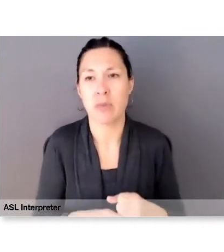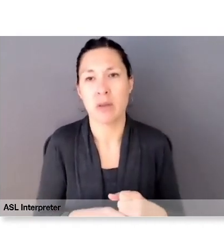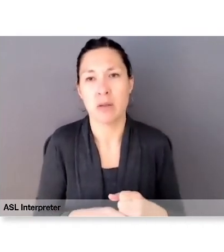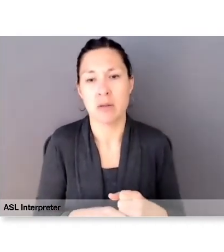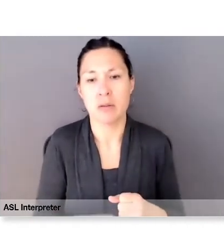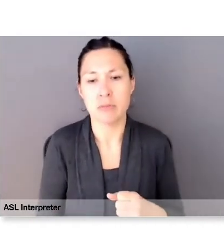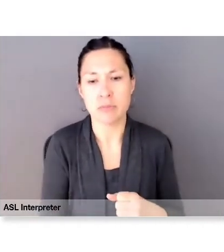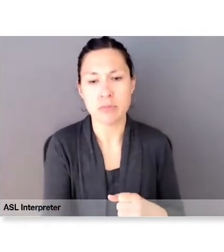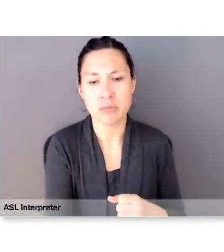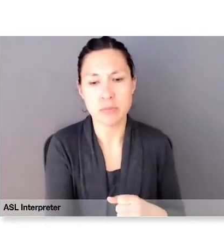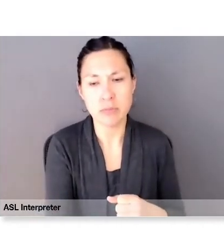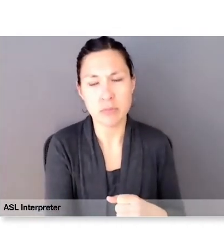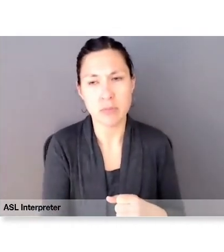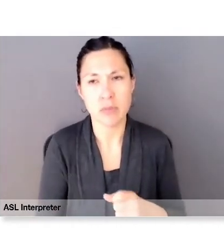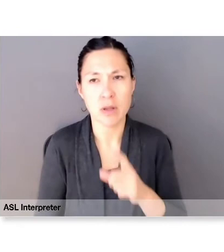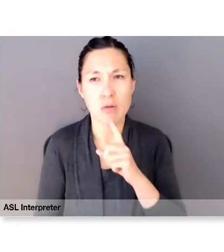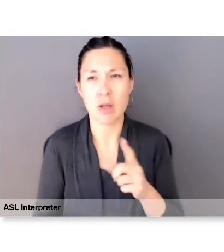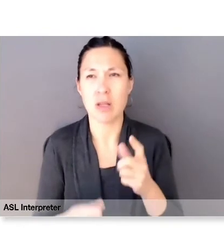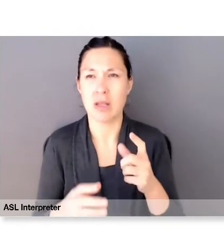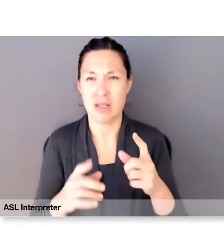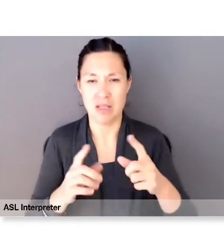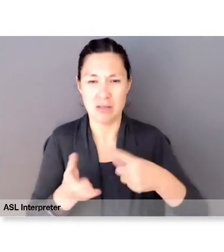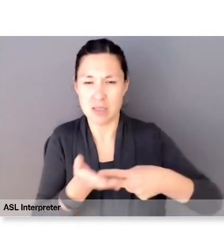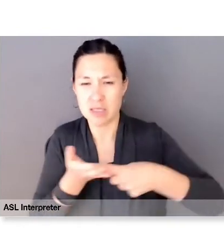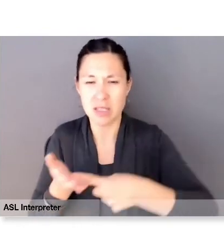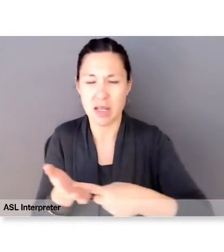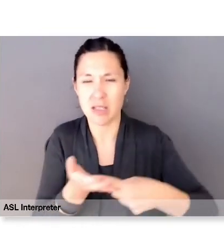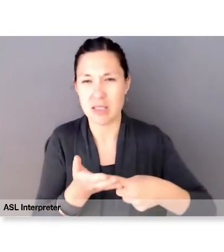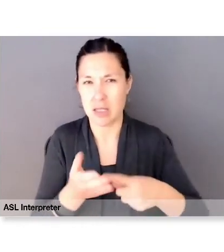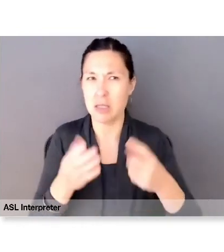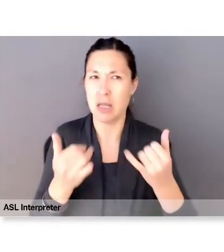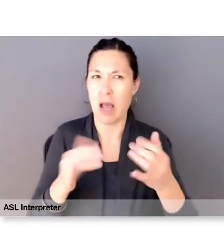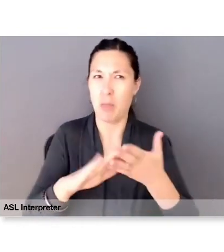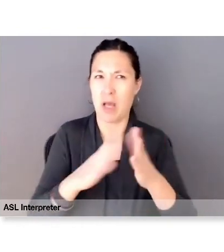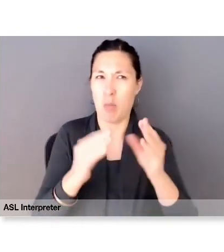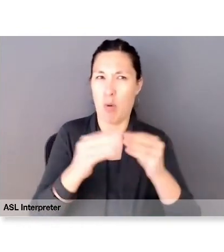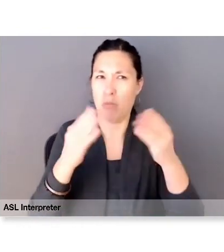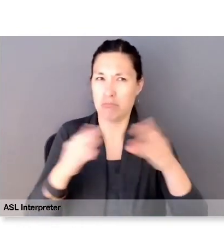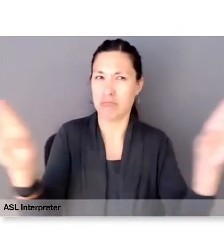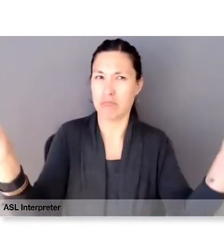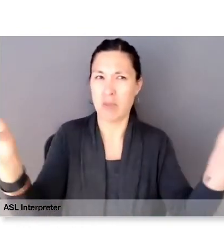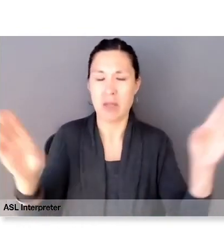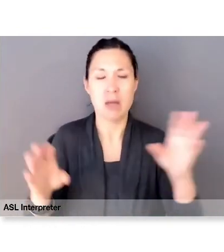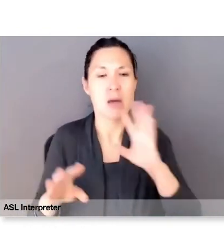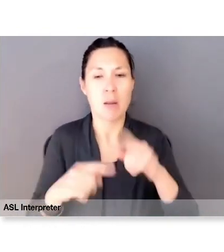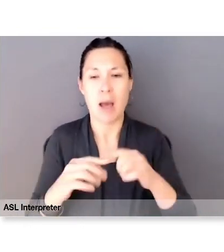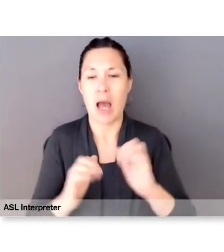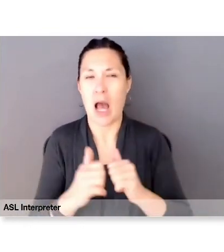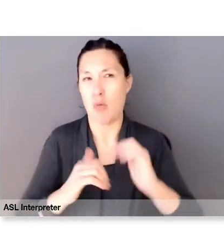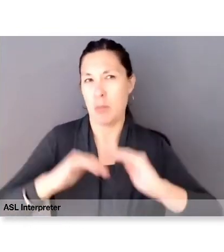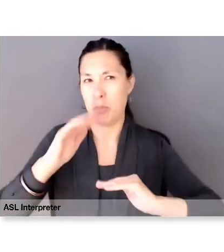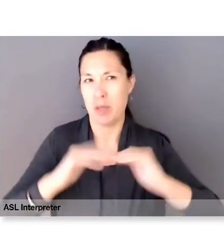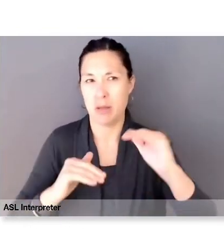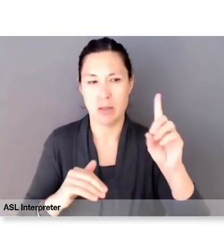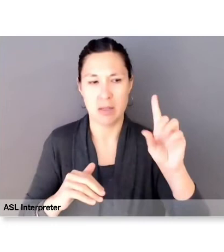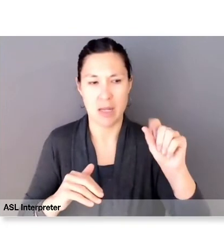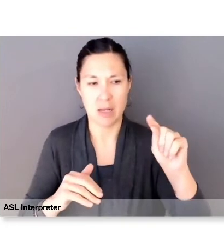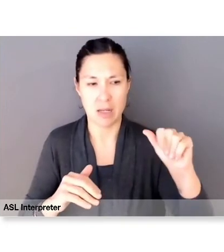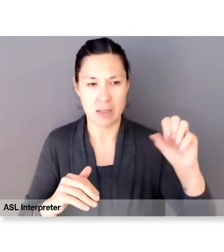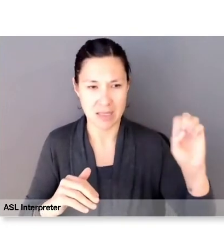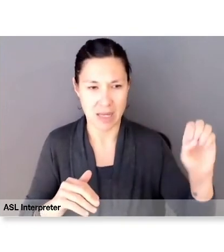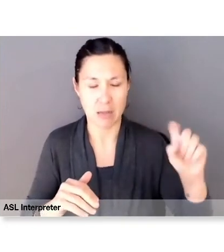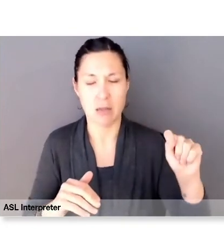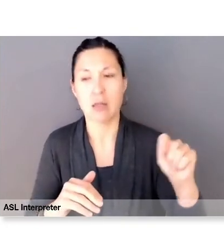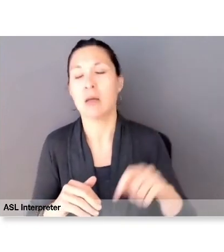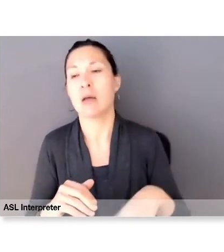of the conversation around the construction of data sets, the construction of computational models, to sort of and understand both the computer science side